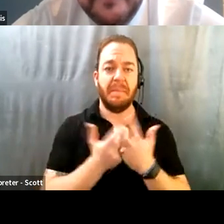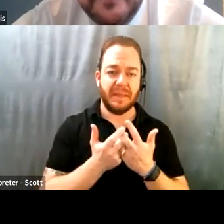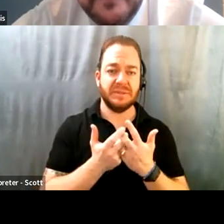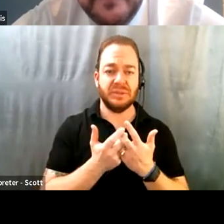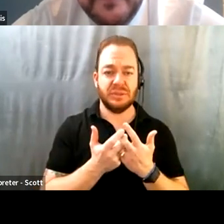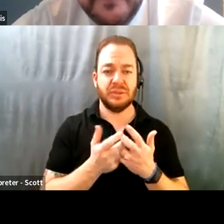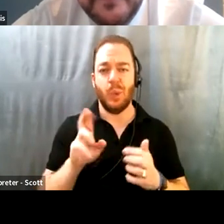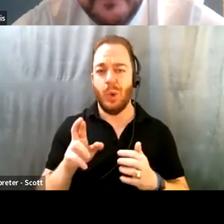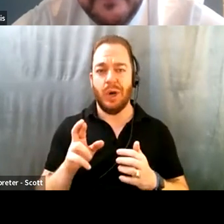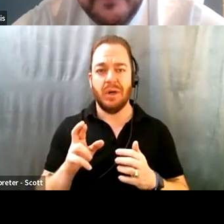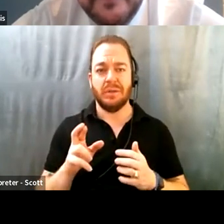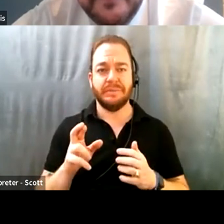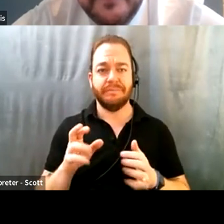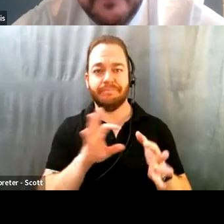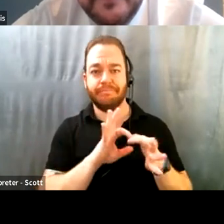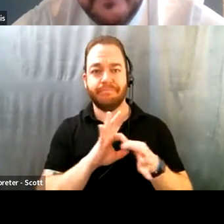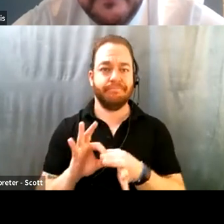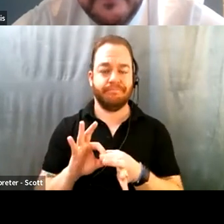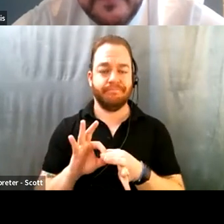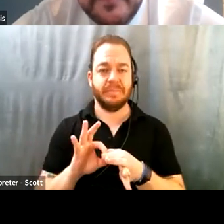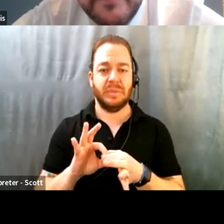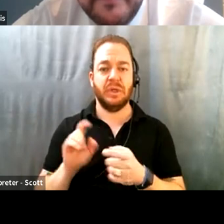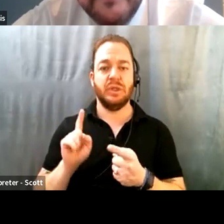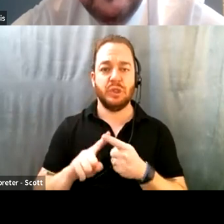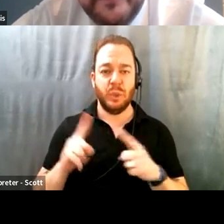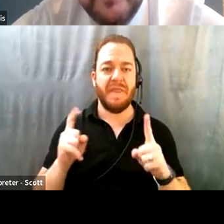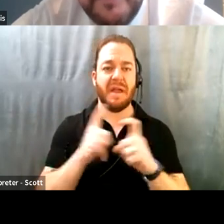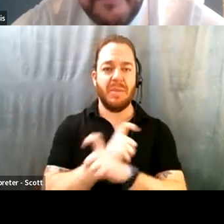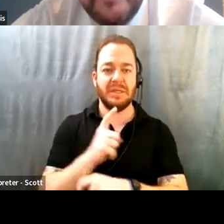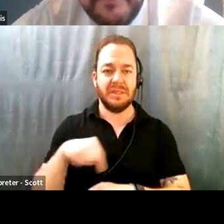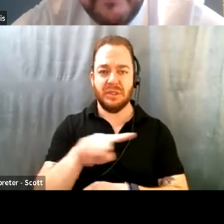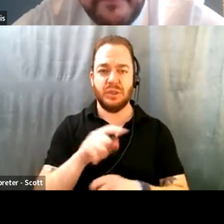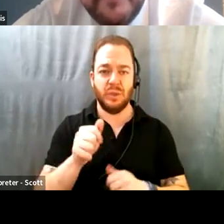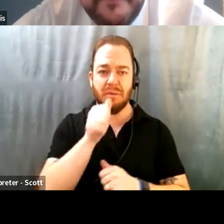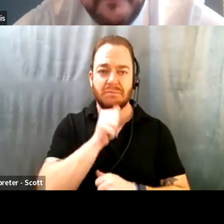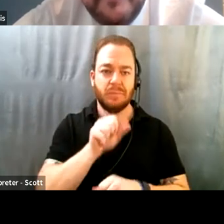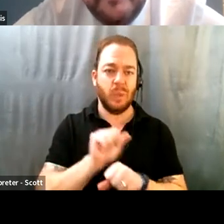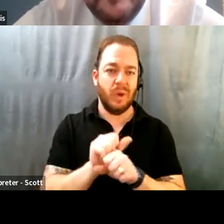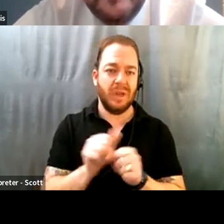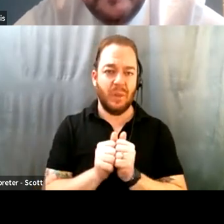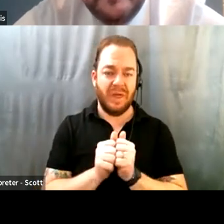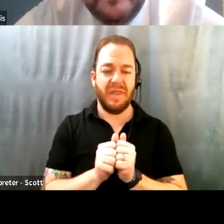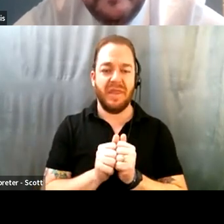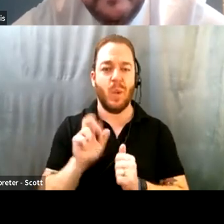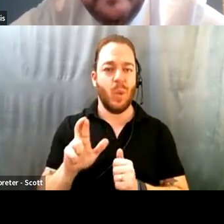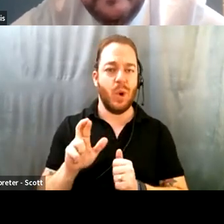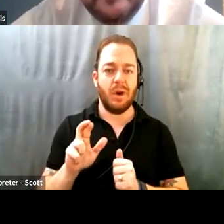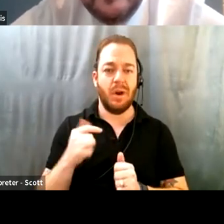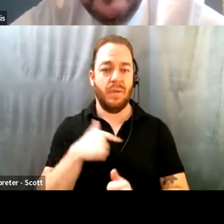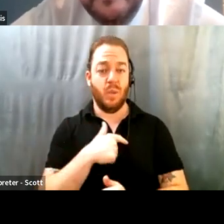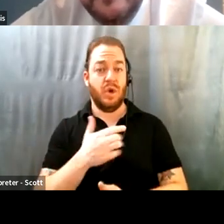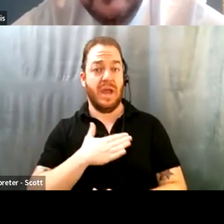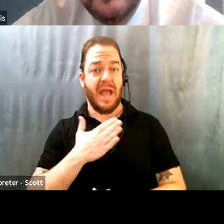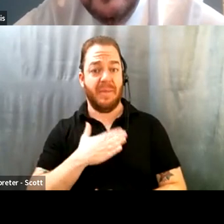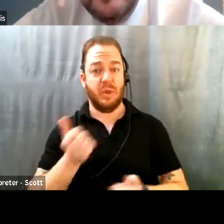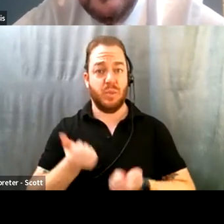least tips your hat to the complexities that you all are dealing with. Or conversely, we're happy